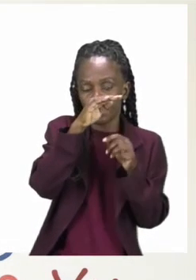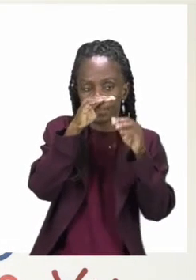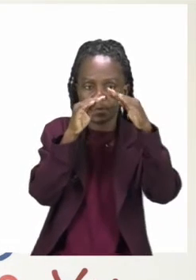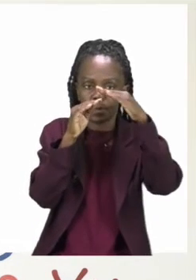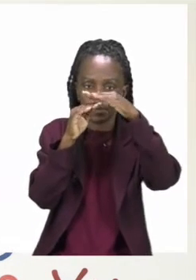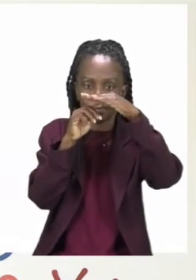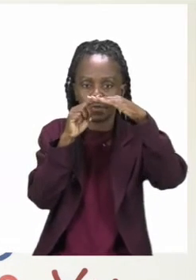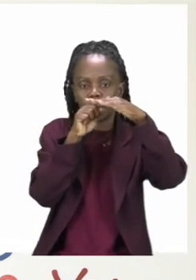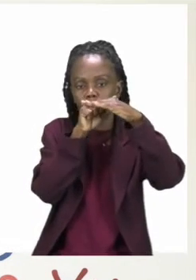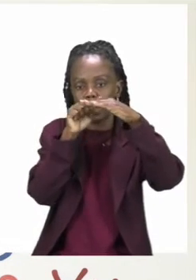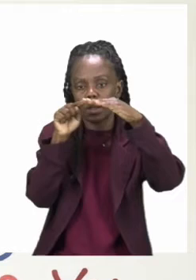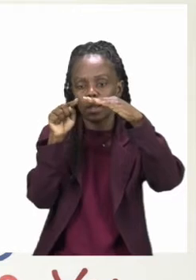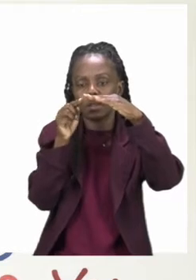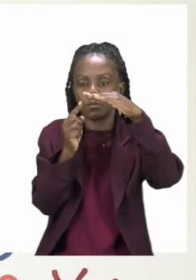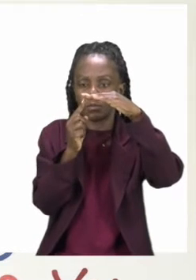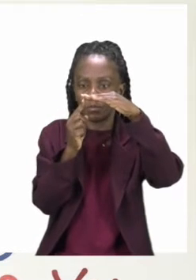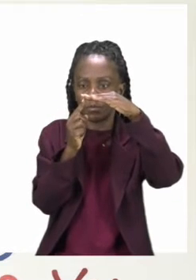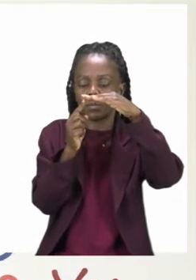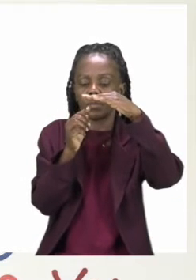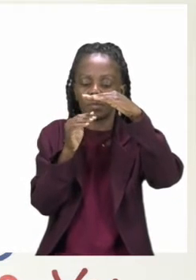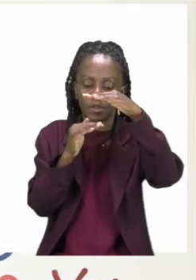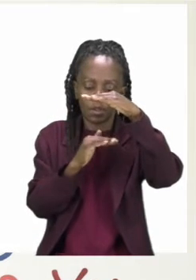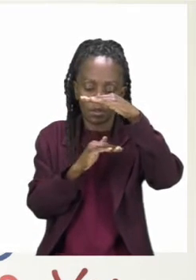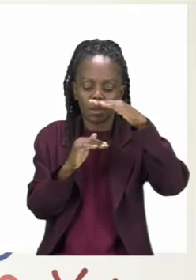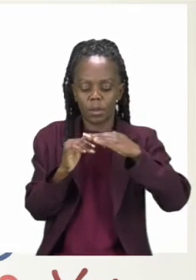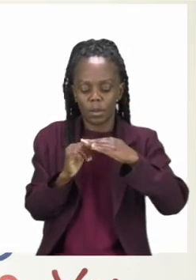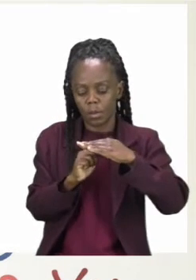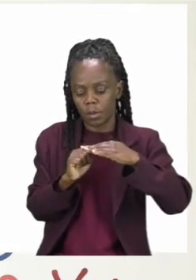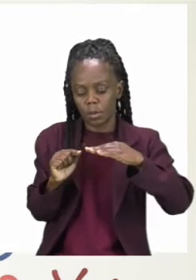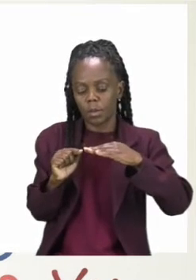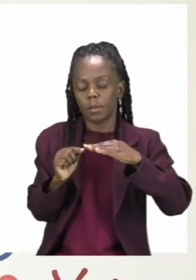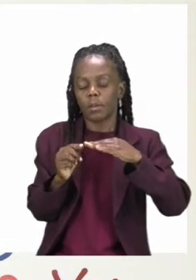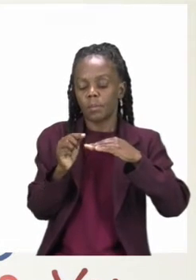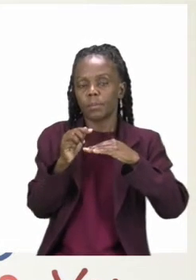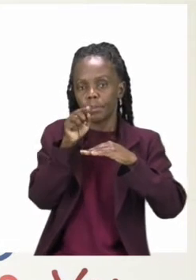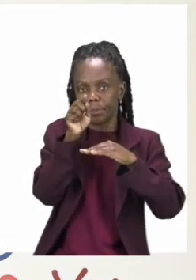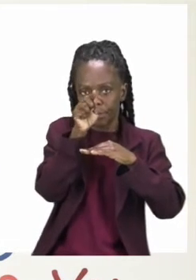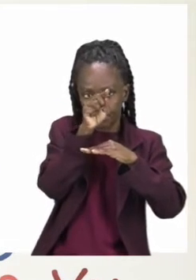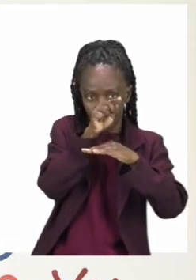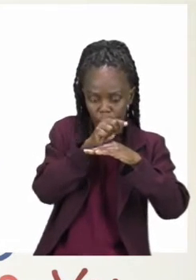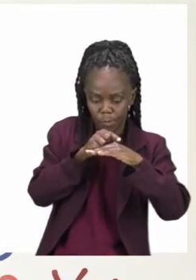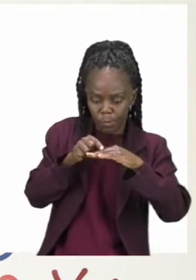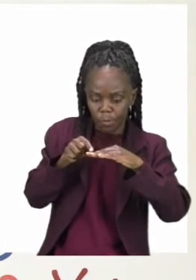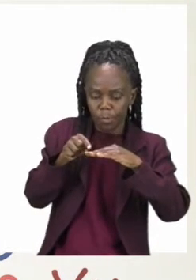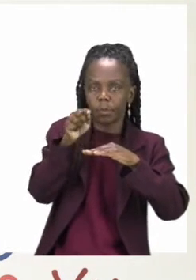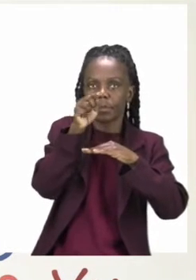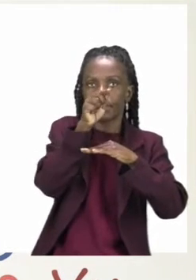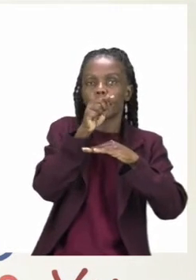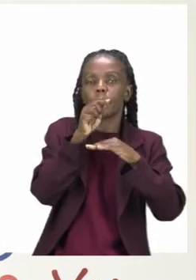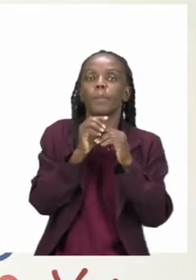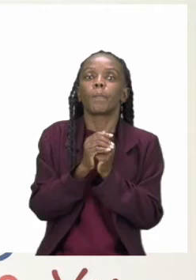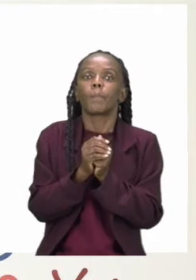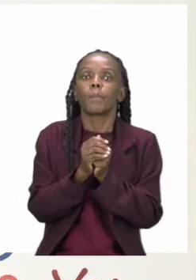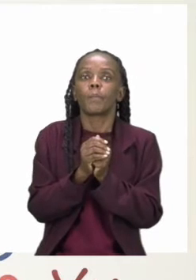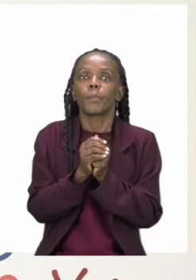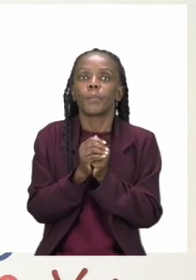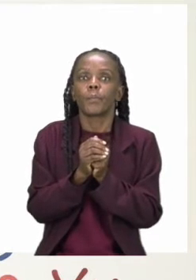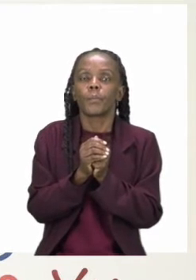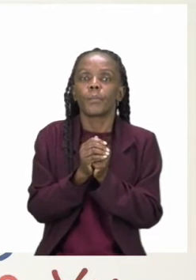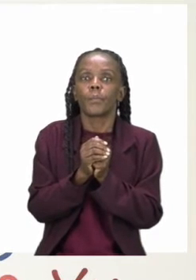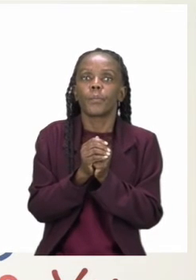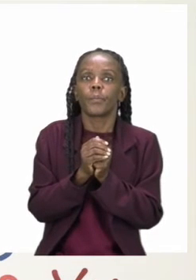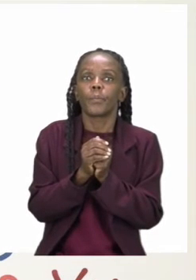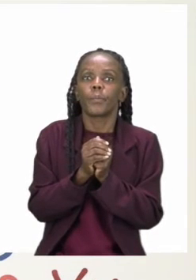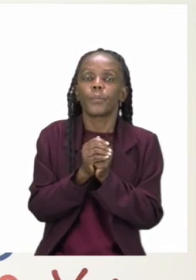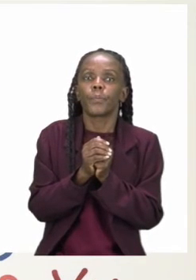the bottom line. Now let's do the small O. We're going to practice. It's the same